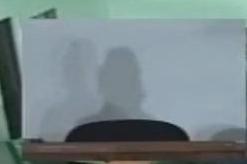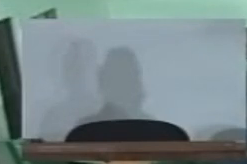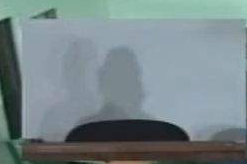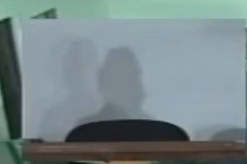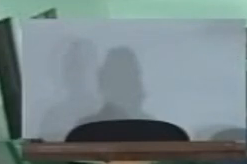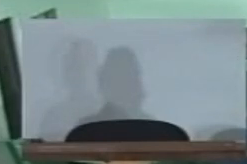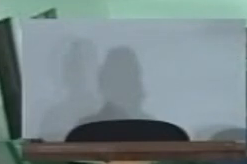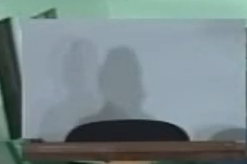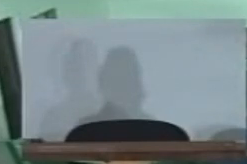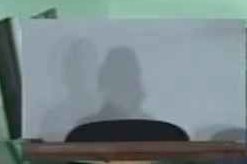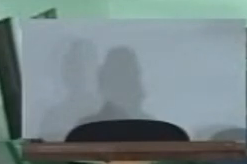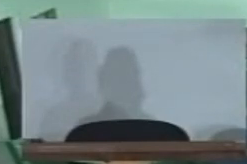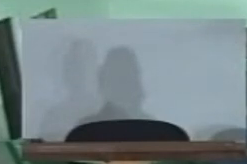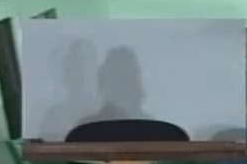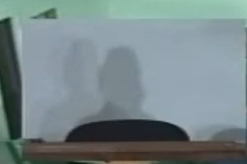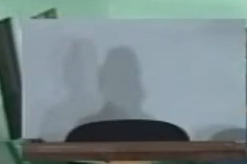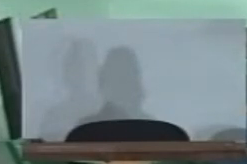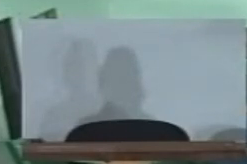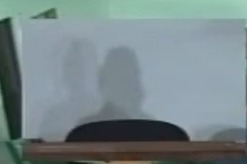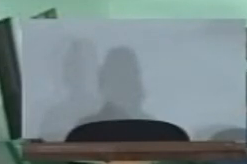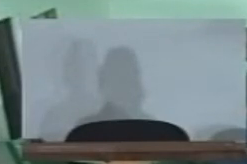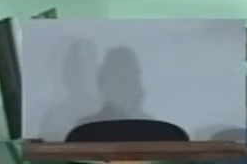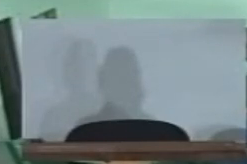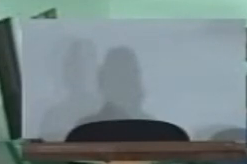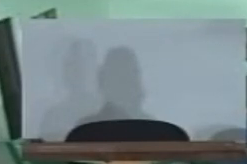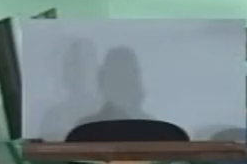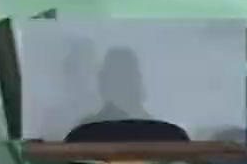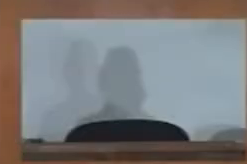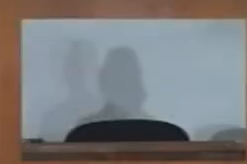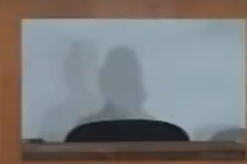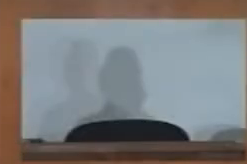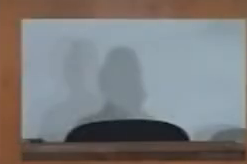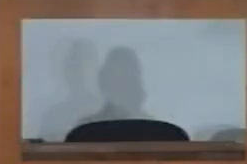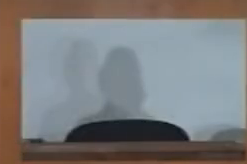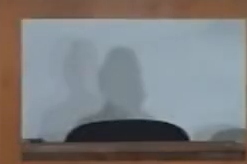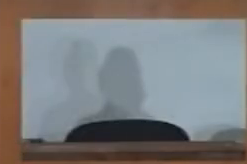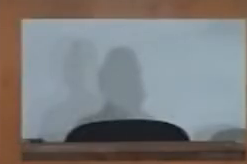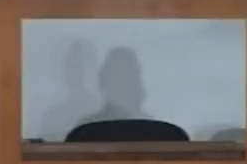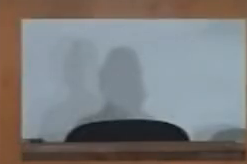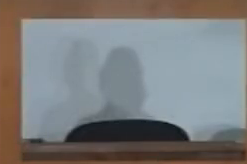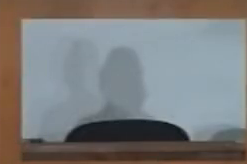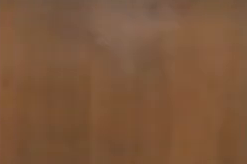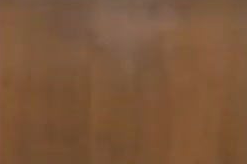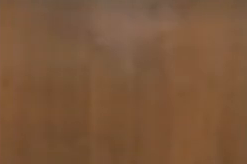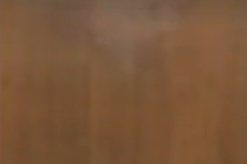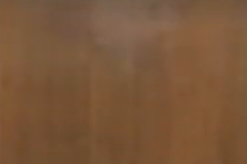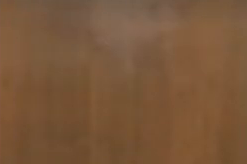speedy recovery, both physically and emotionally.